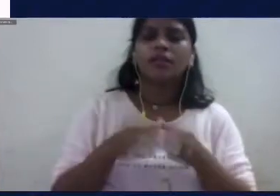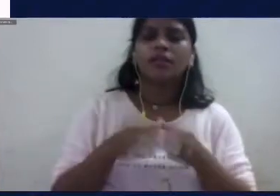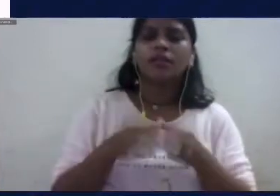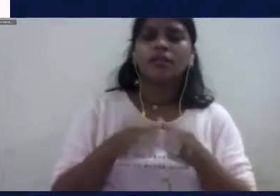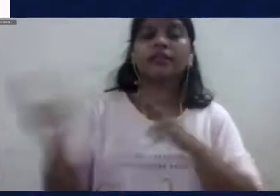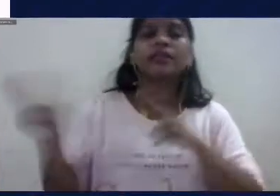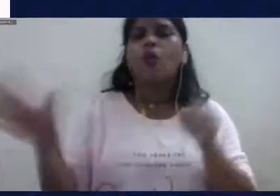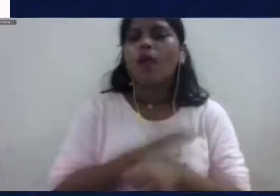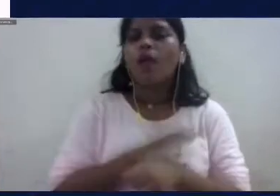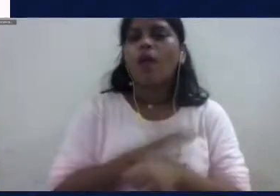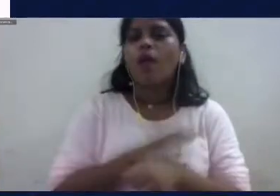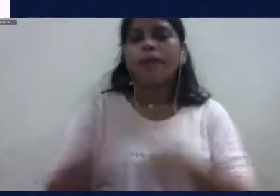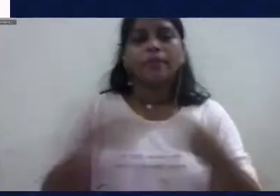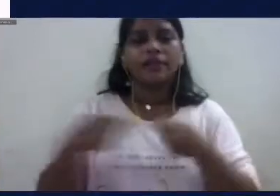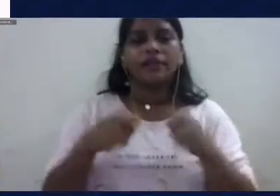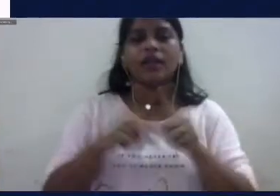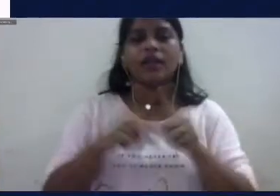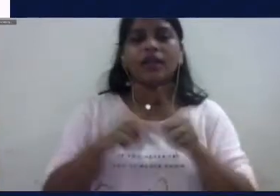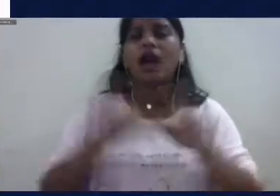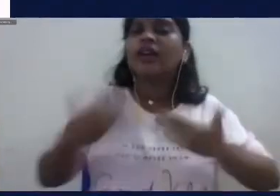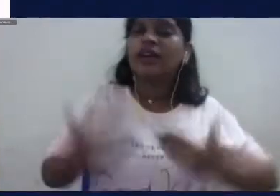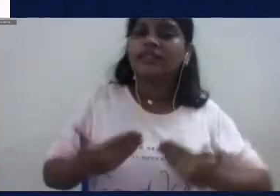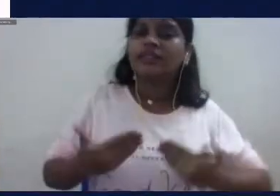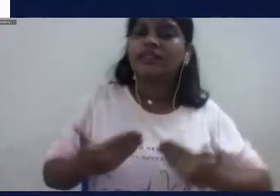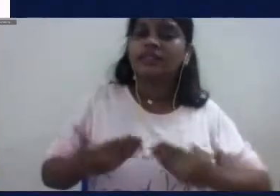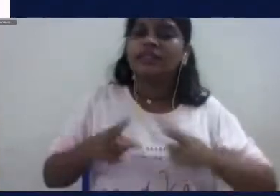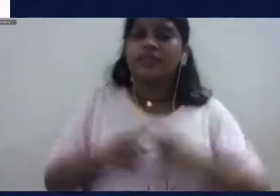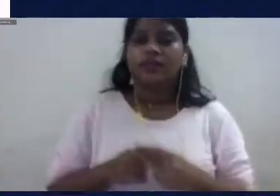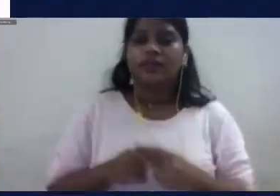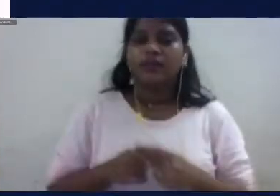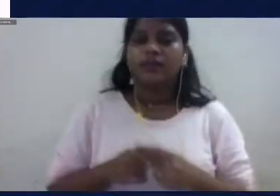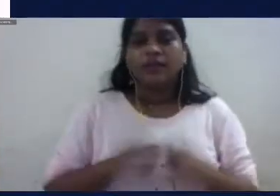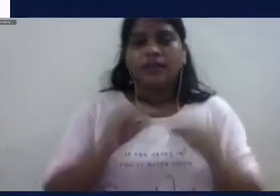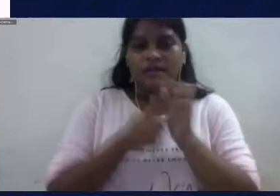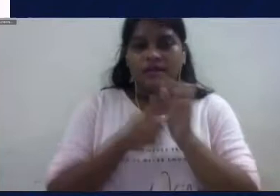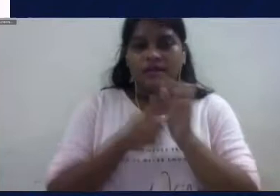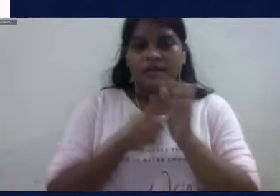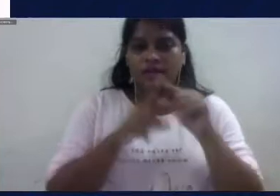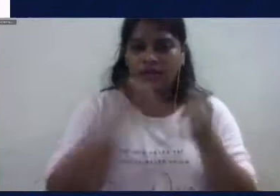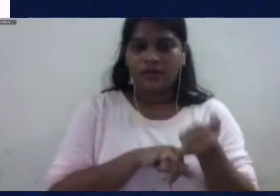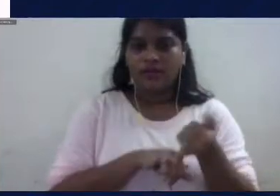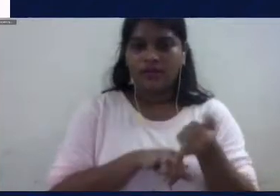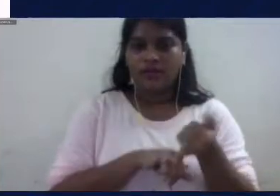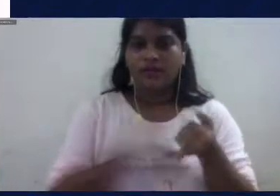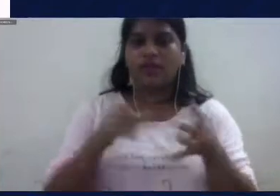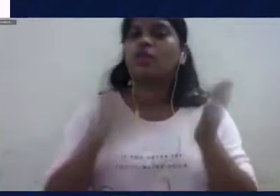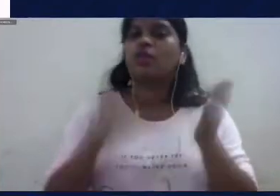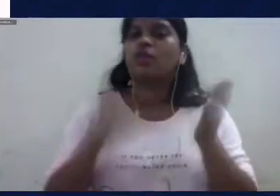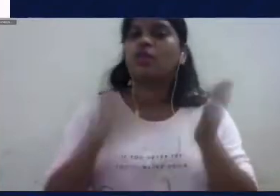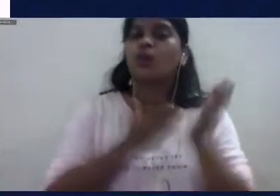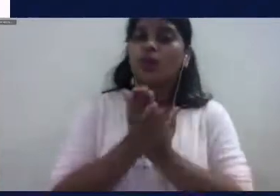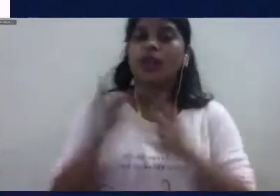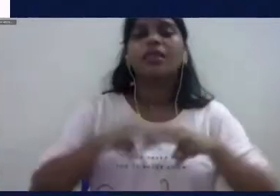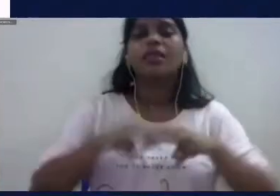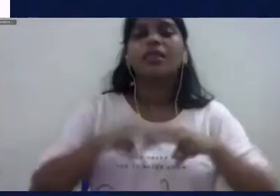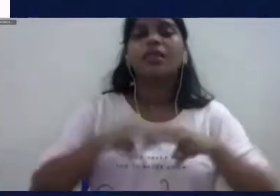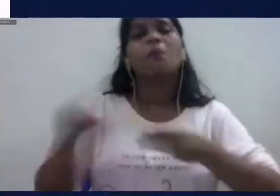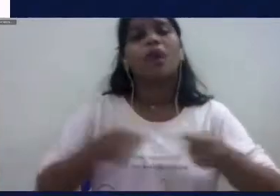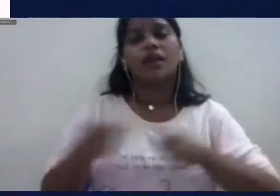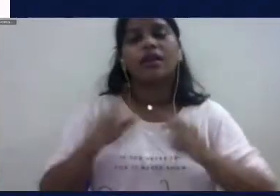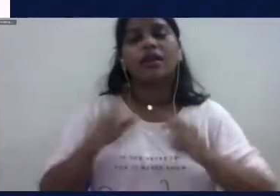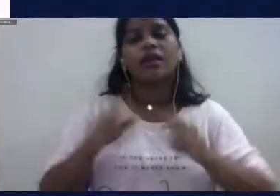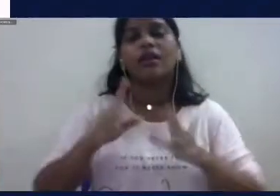whole business. How does that exist in brands, in the way they're seen in the markets? What